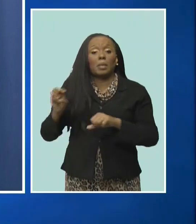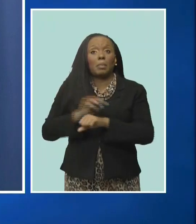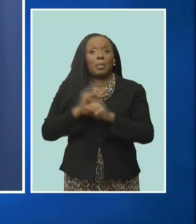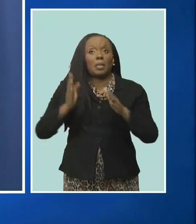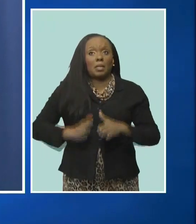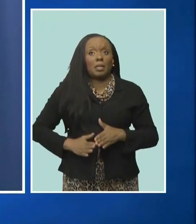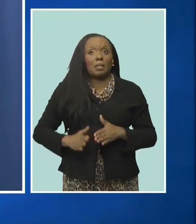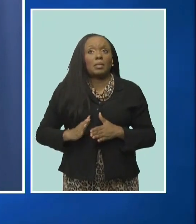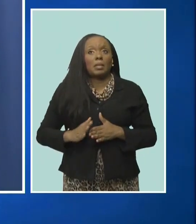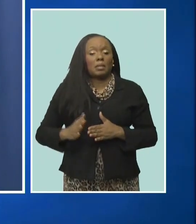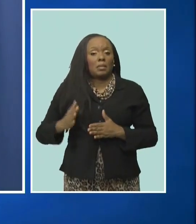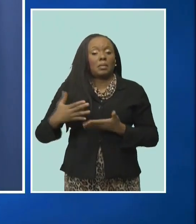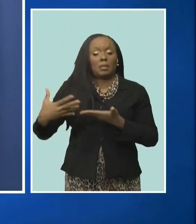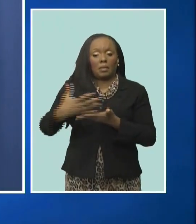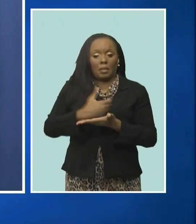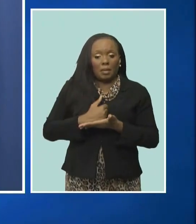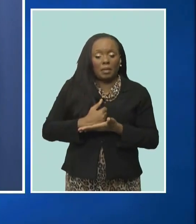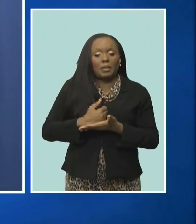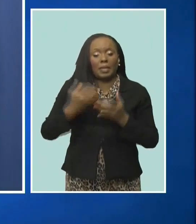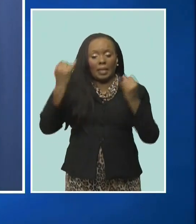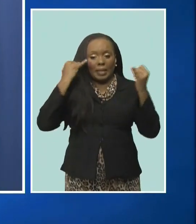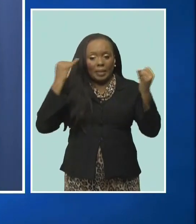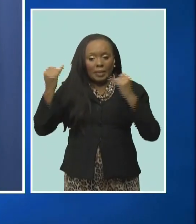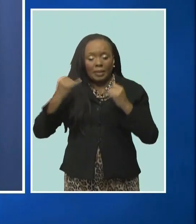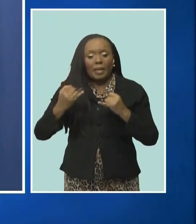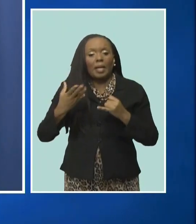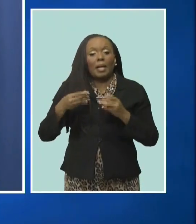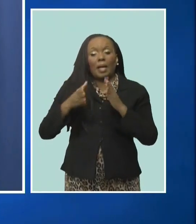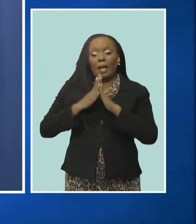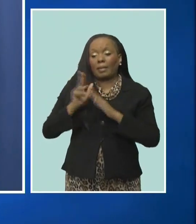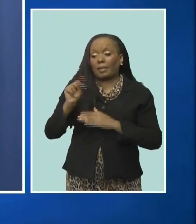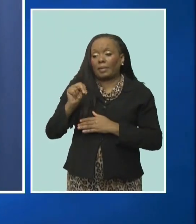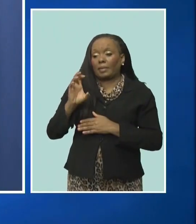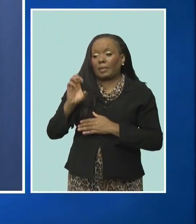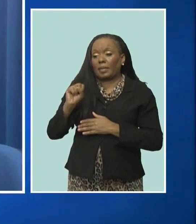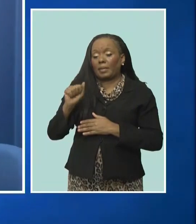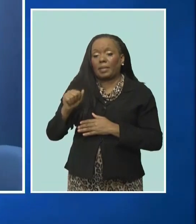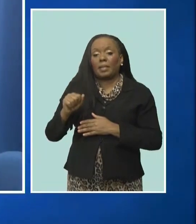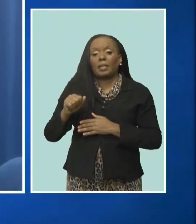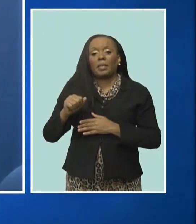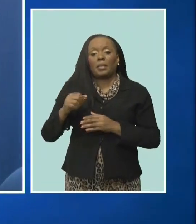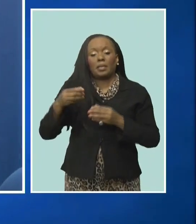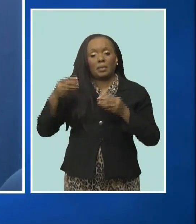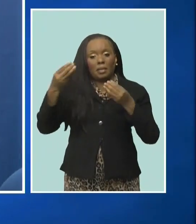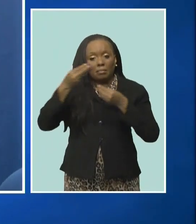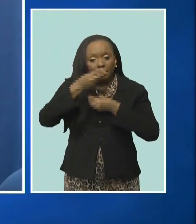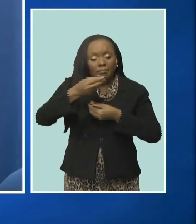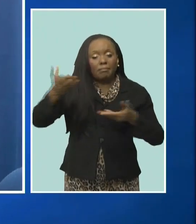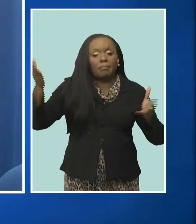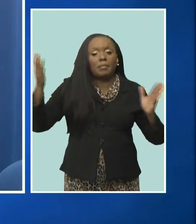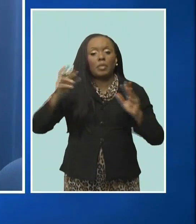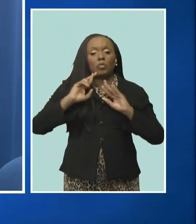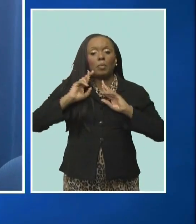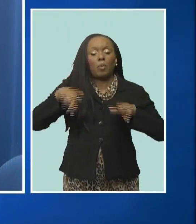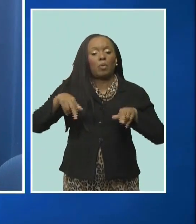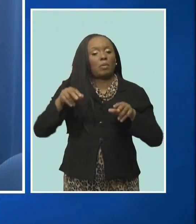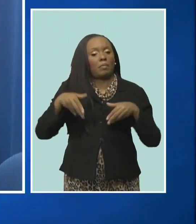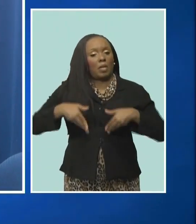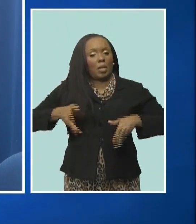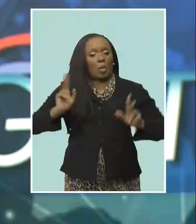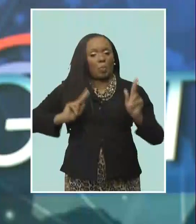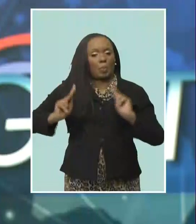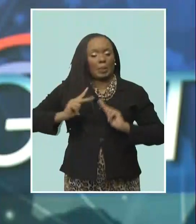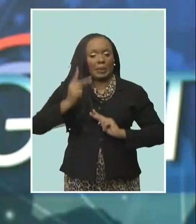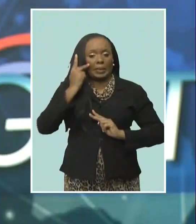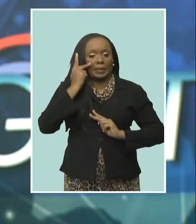and urges the NCSA to disseminate the report to the public. Rachel Agard, CBC